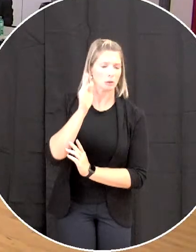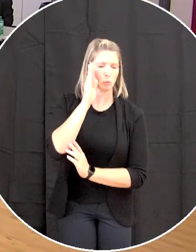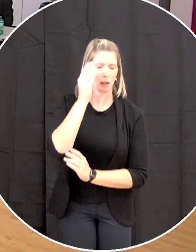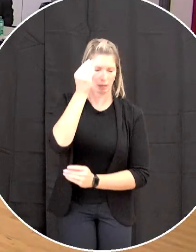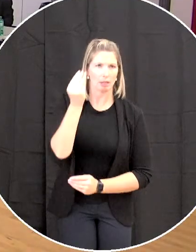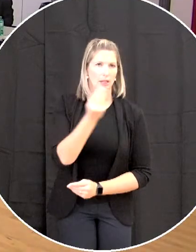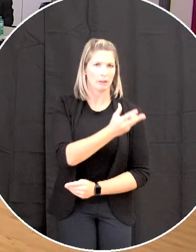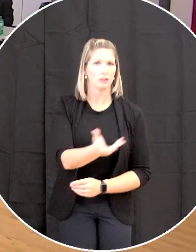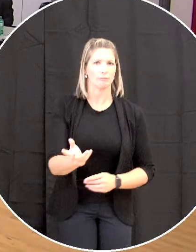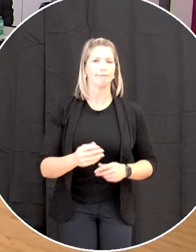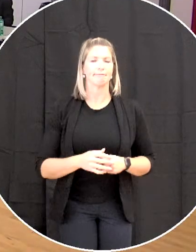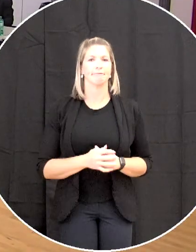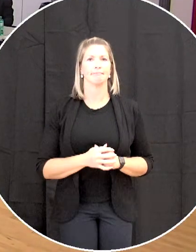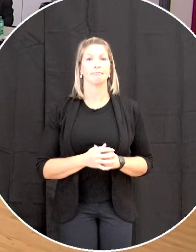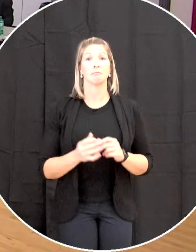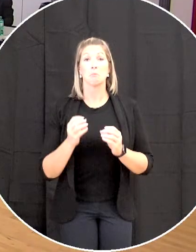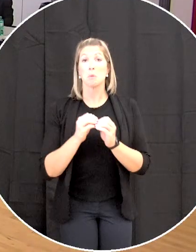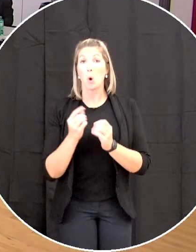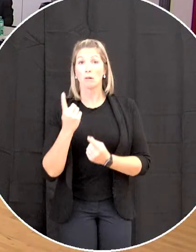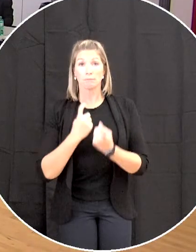Any further questions?